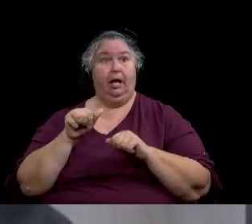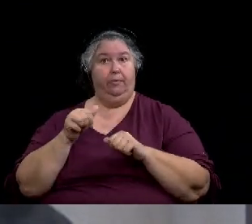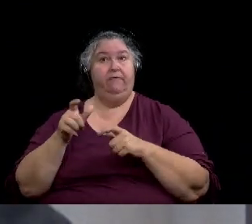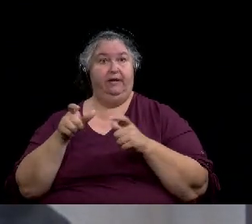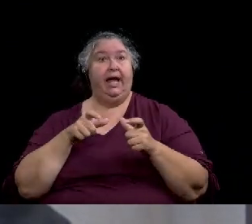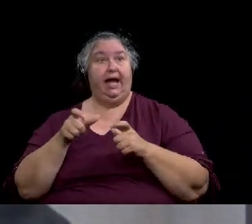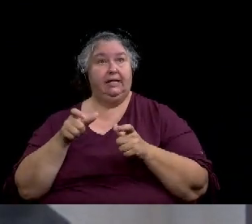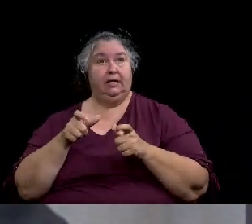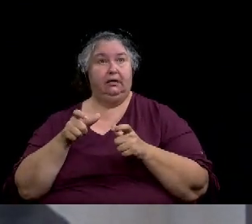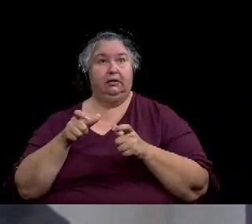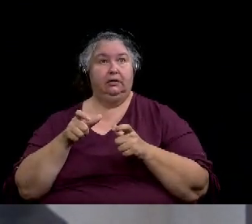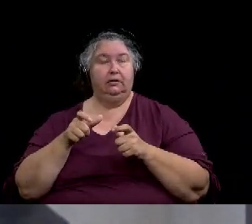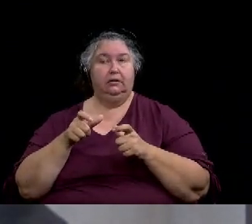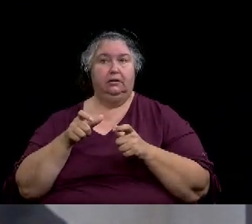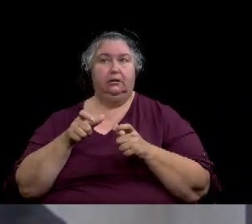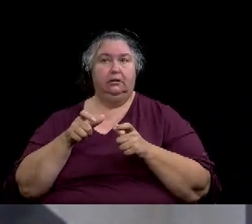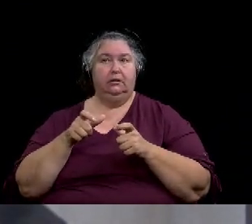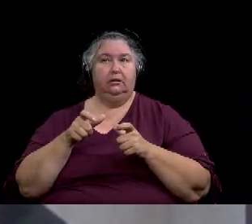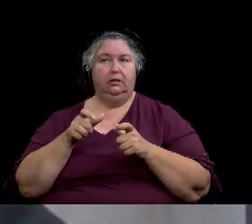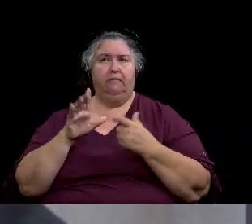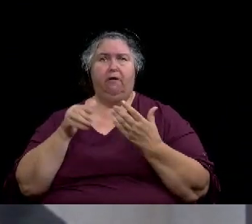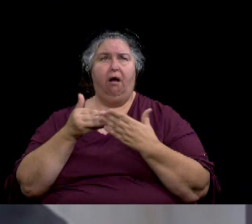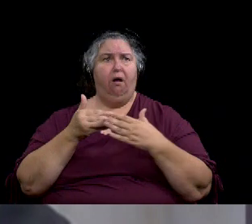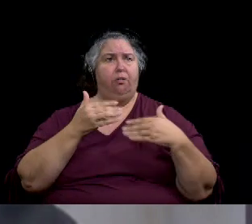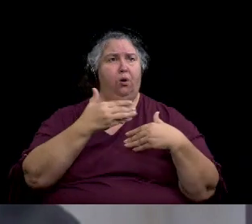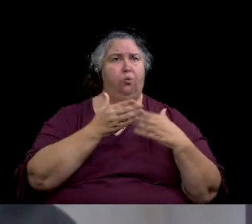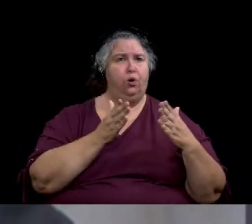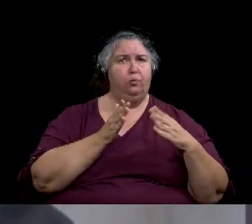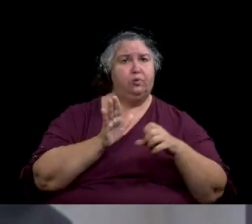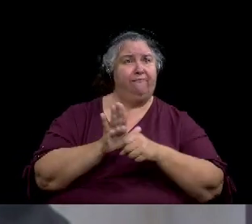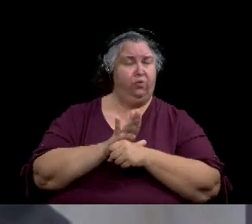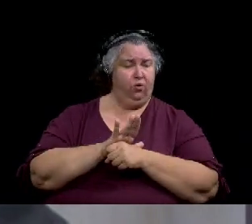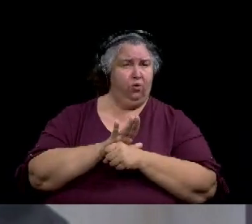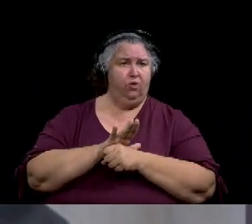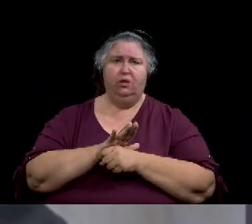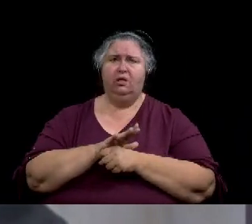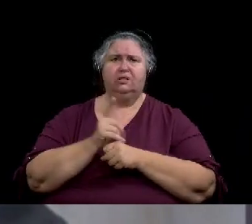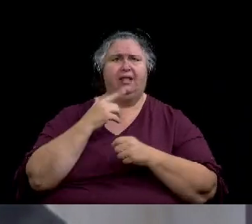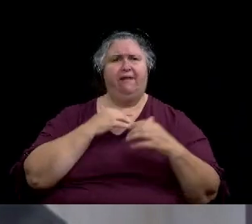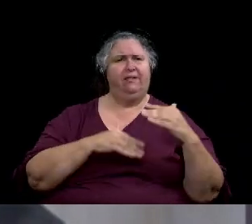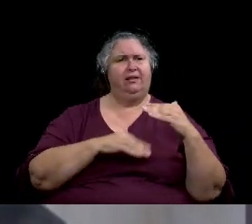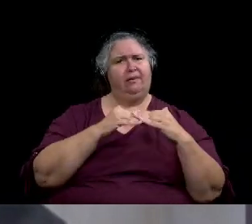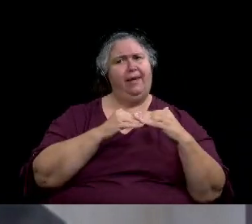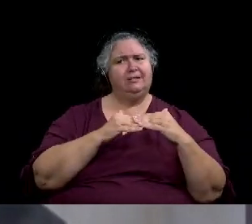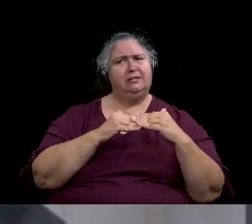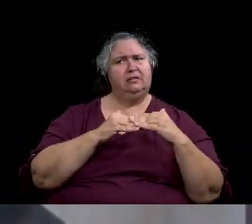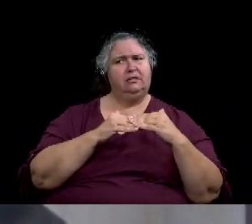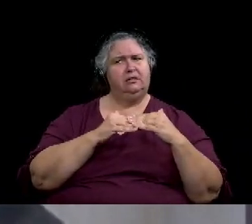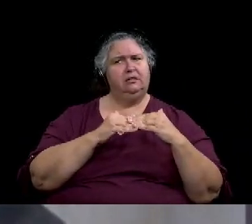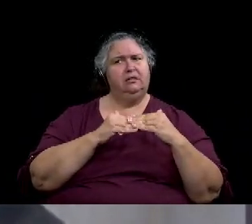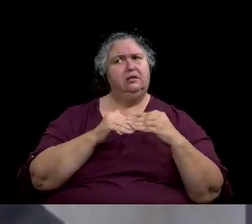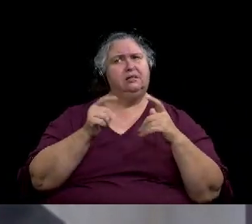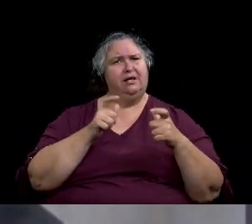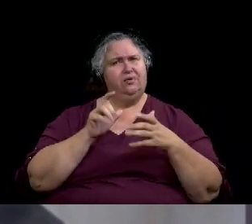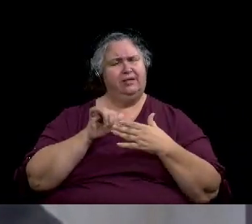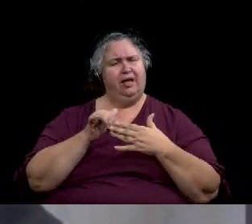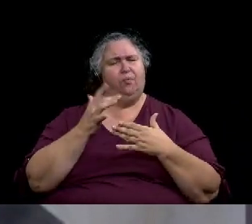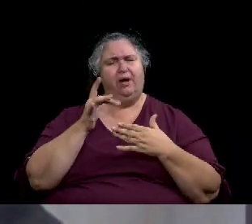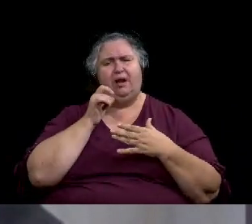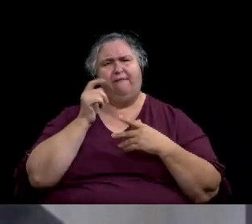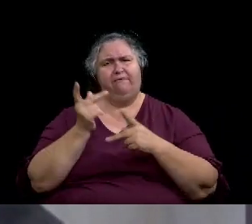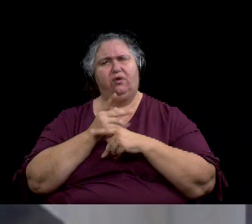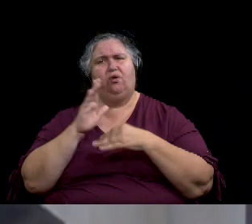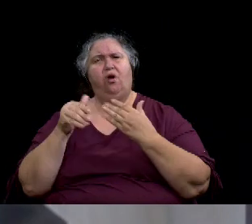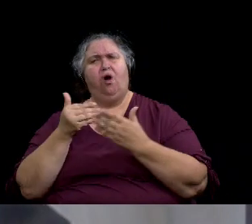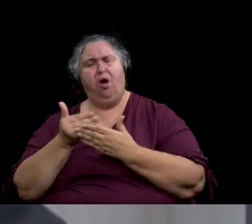handling if all those rooms are full. So they've got the capacity to handle it. So why not figure all the rooms rather than